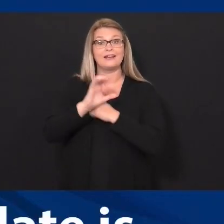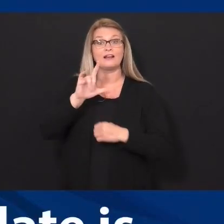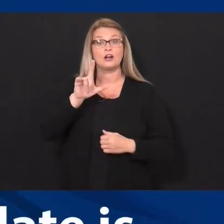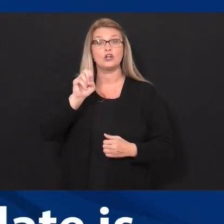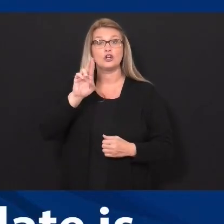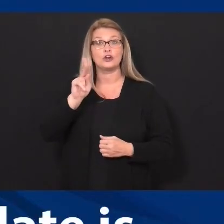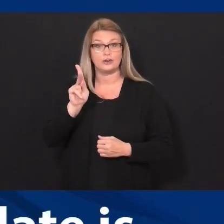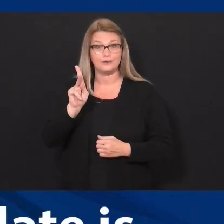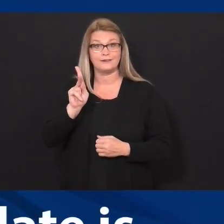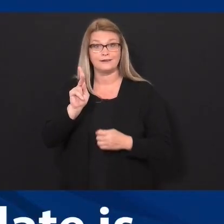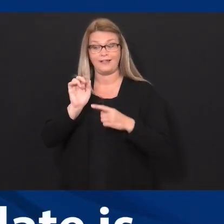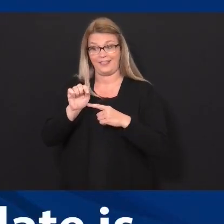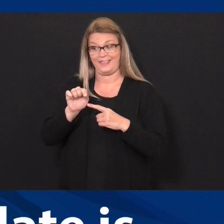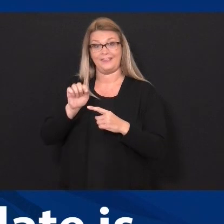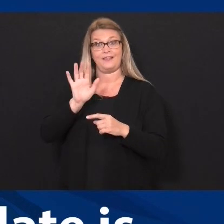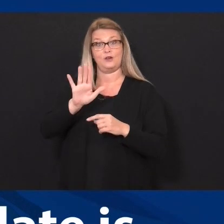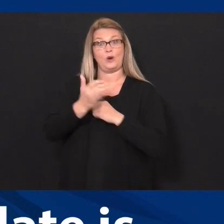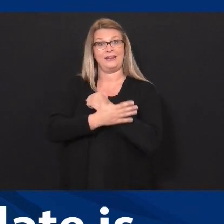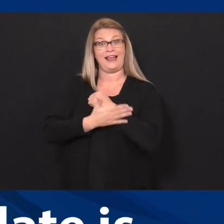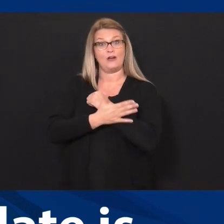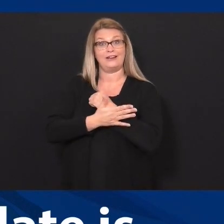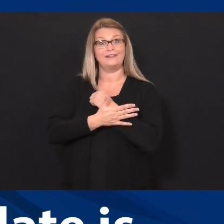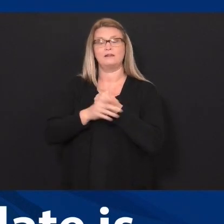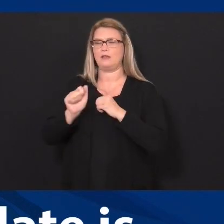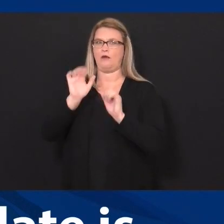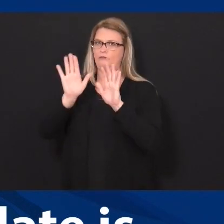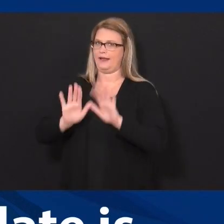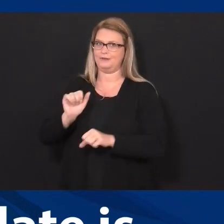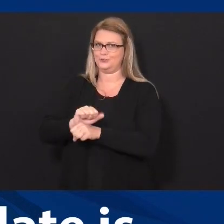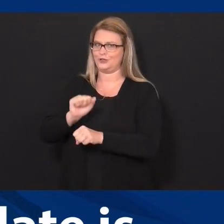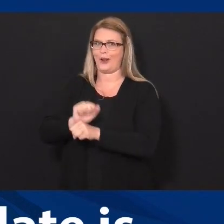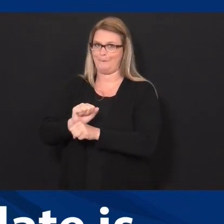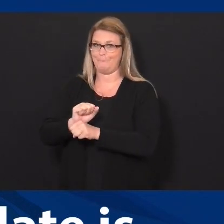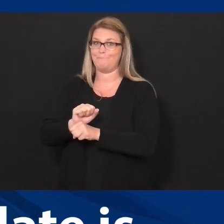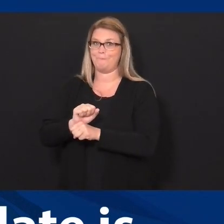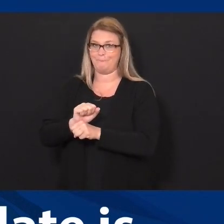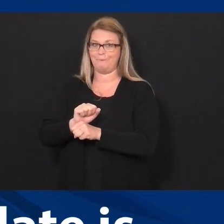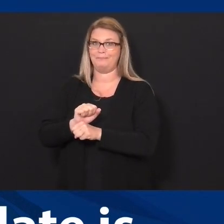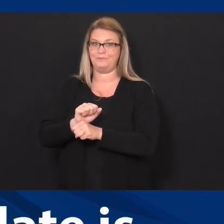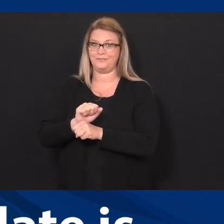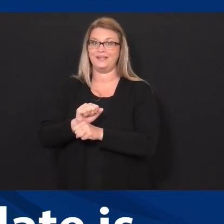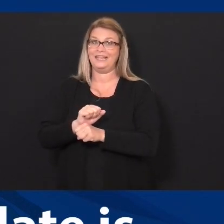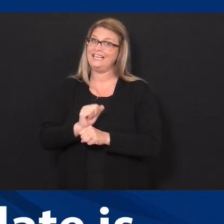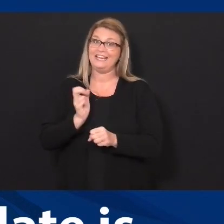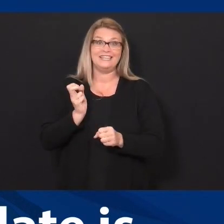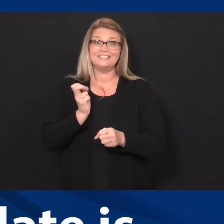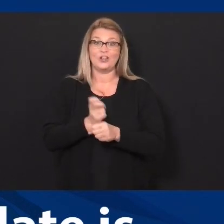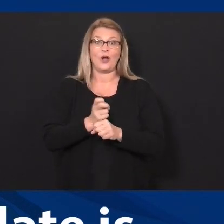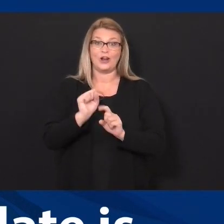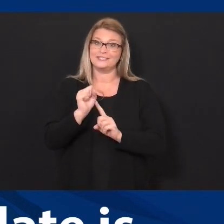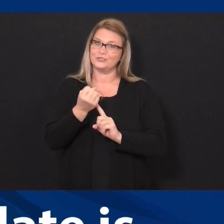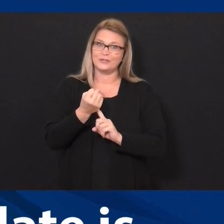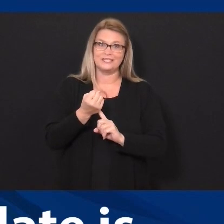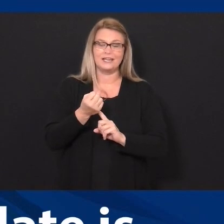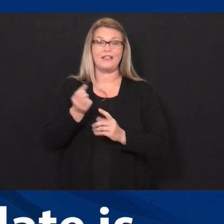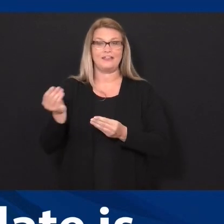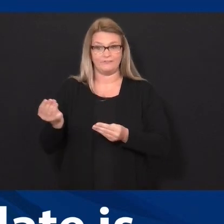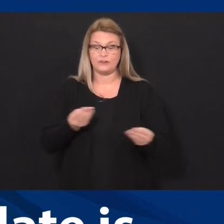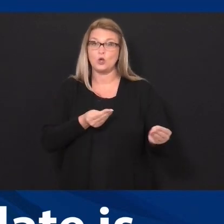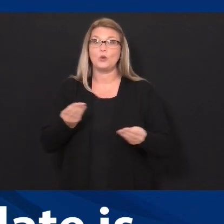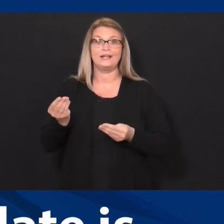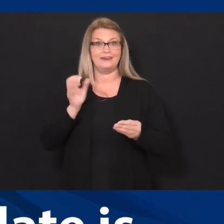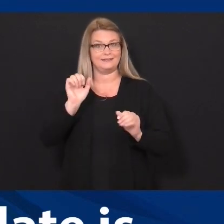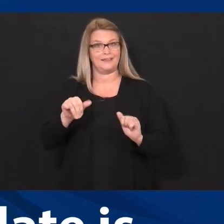county clerks. They are doing a fabulous job with all it is a fluid situation, as the governor said at the beginning of this. It is fluid, and things may